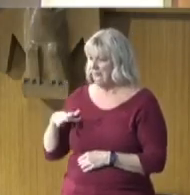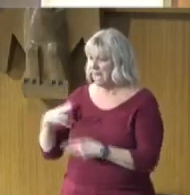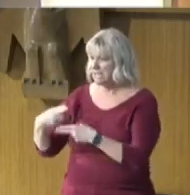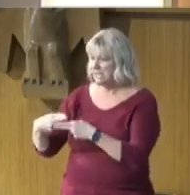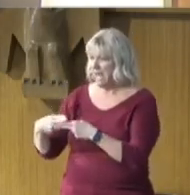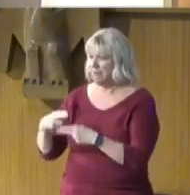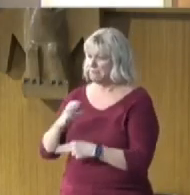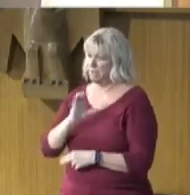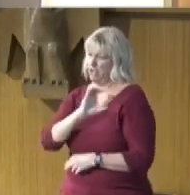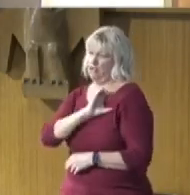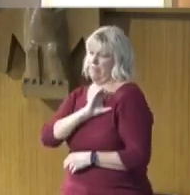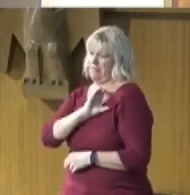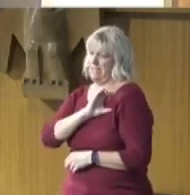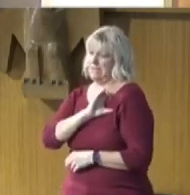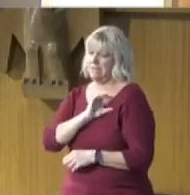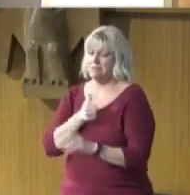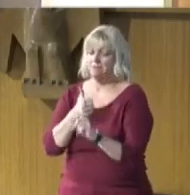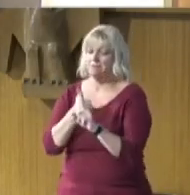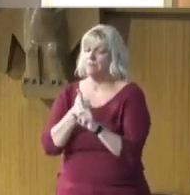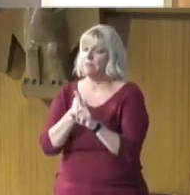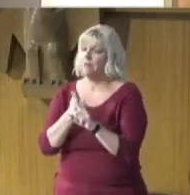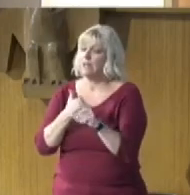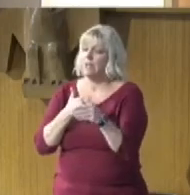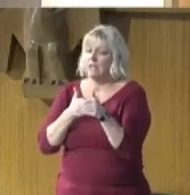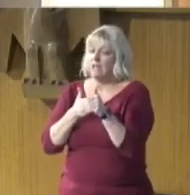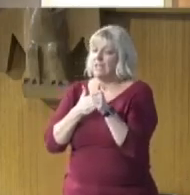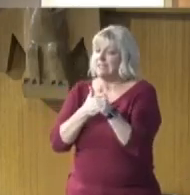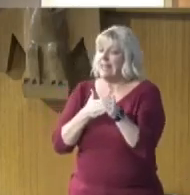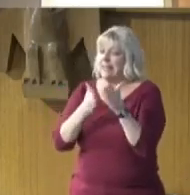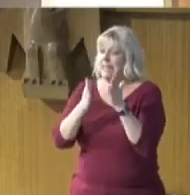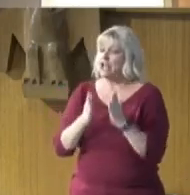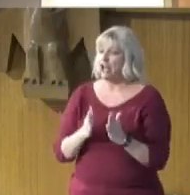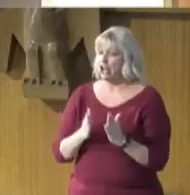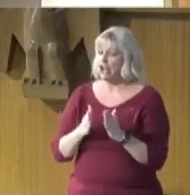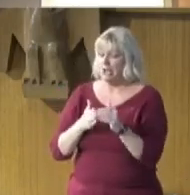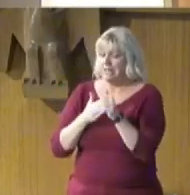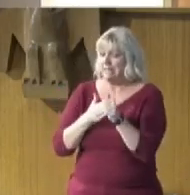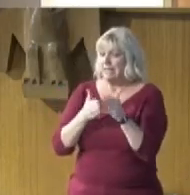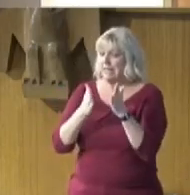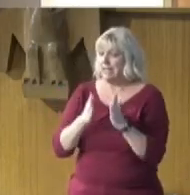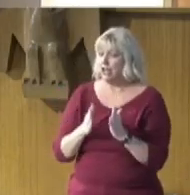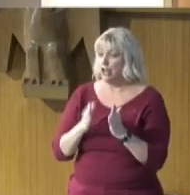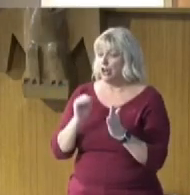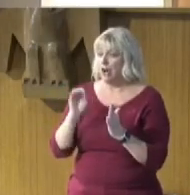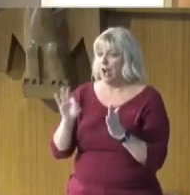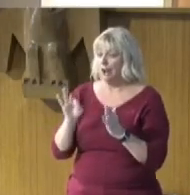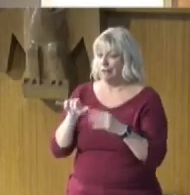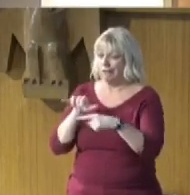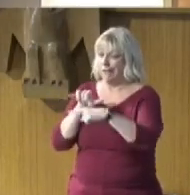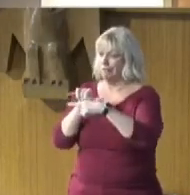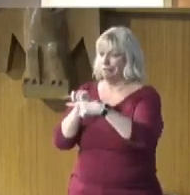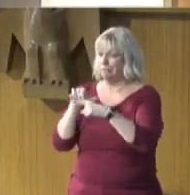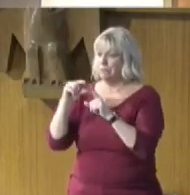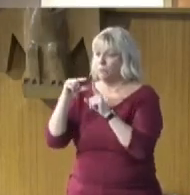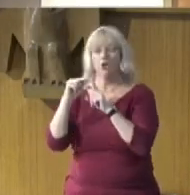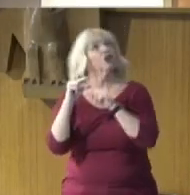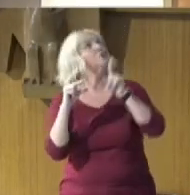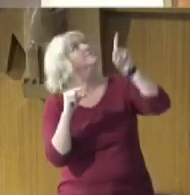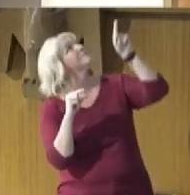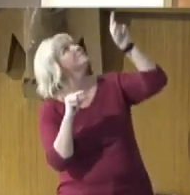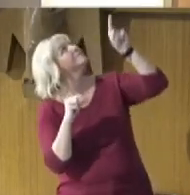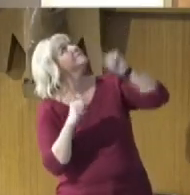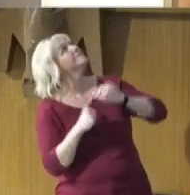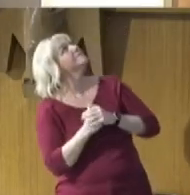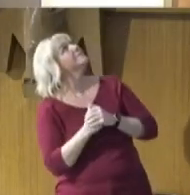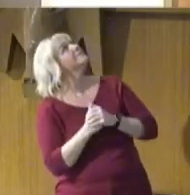Now, Cerinthus was a leader of proto-Gnosticism, which is a big, fancy term. Let me break it down with just a few drawings. The first